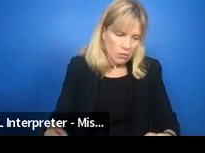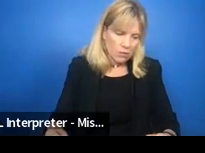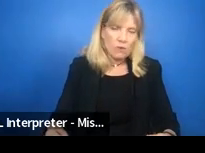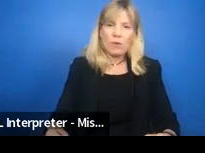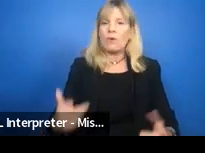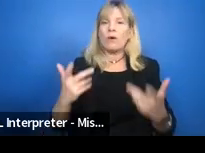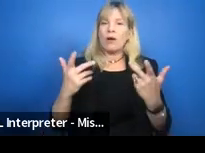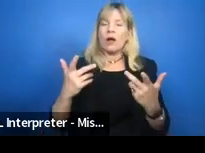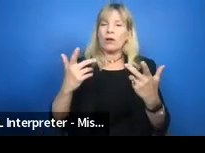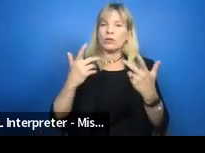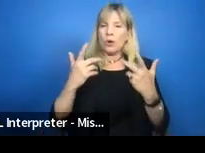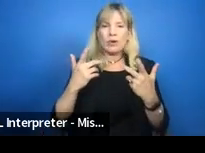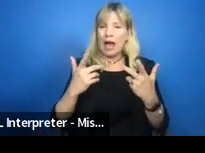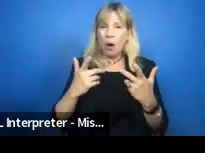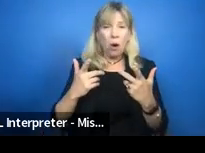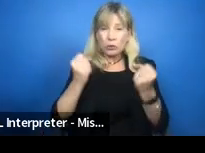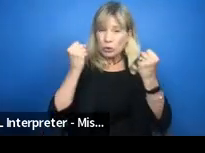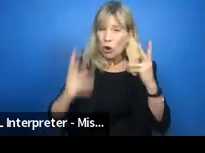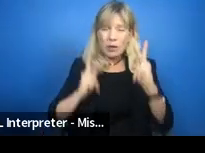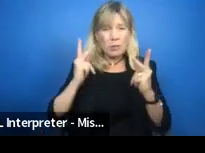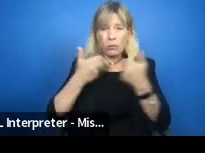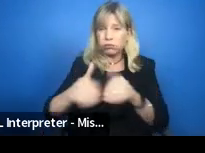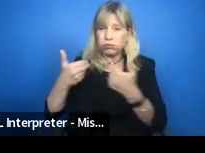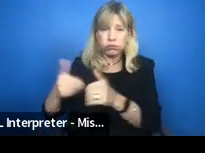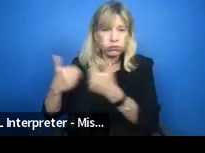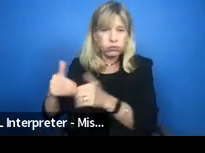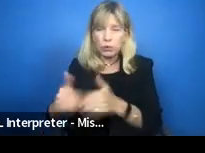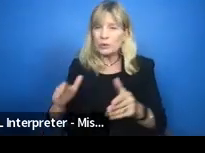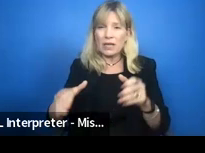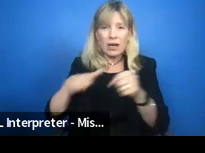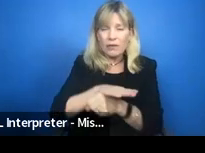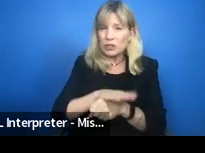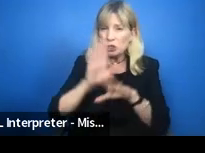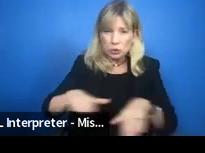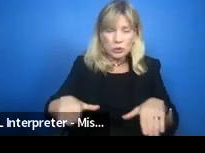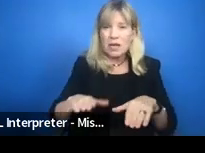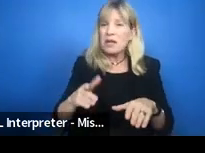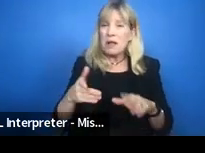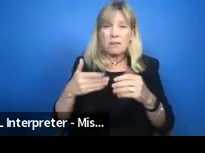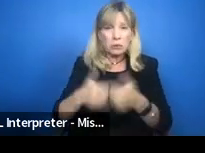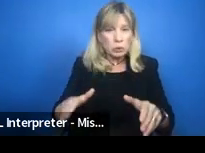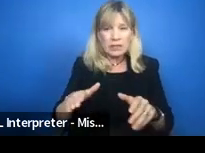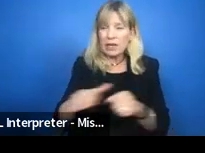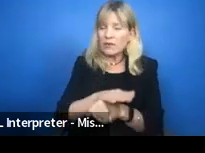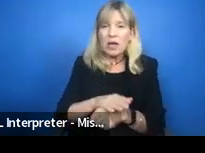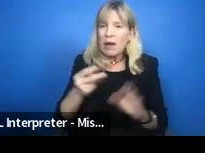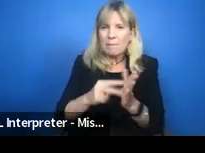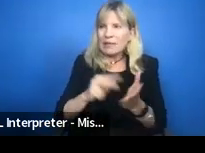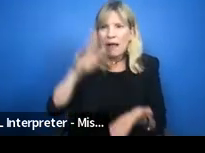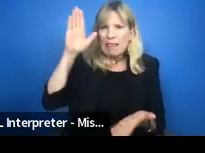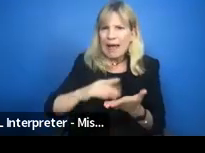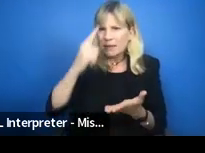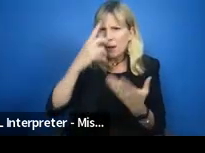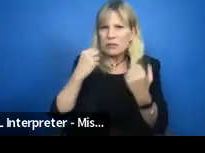back to unwinding, mass coverage losses for children on Medicaid mean less access to essential services these kids depend on to stay